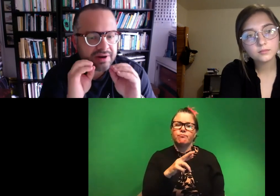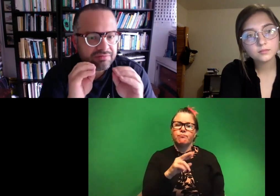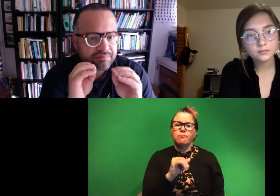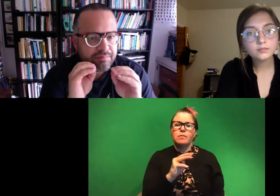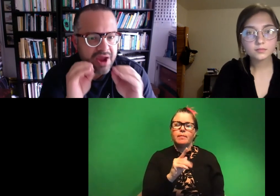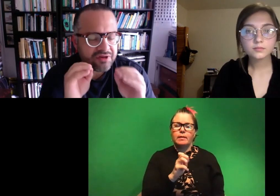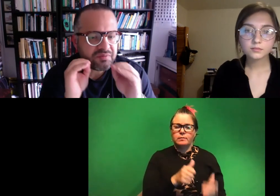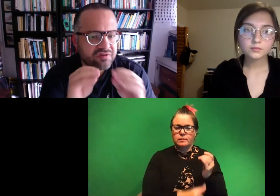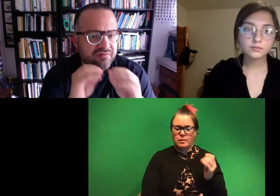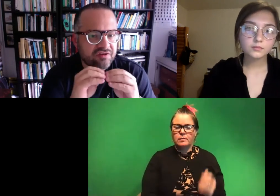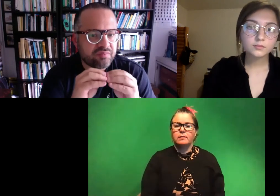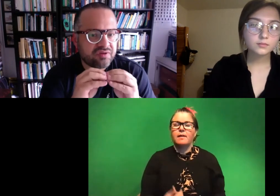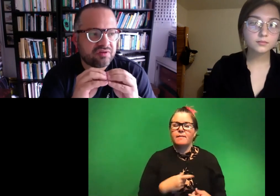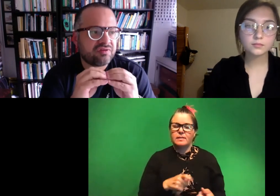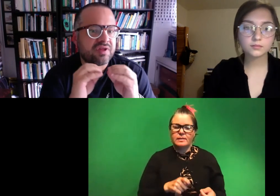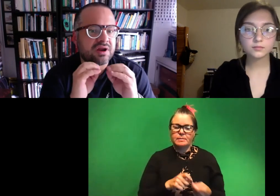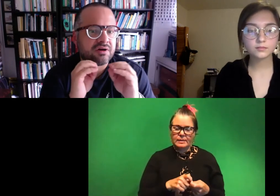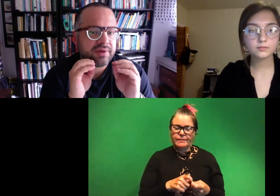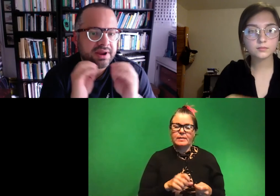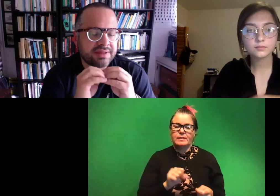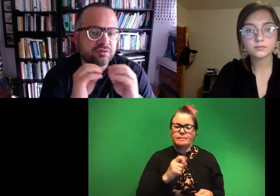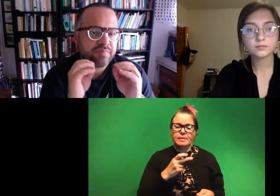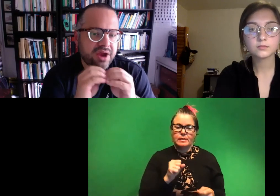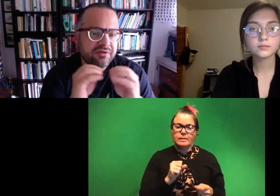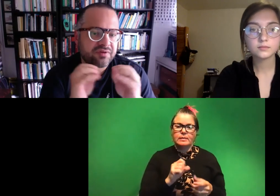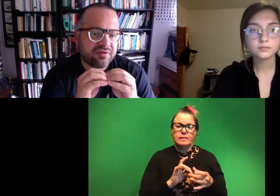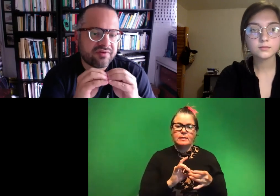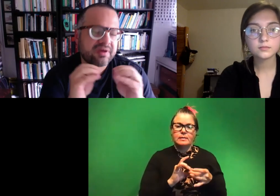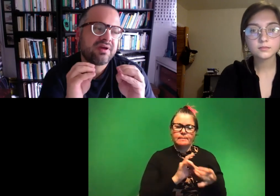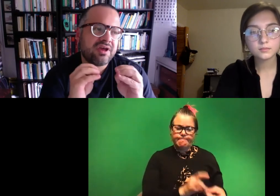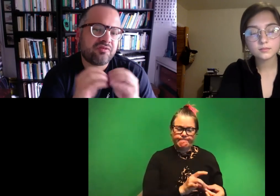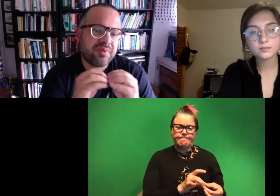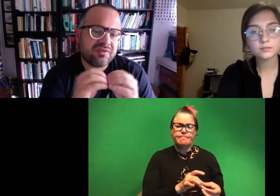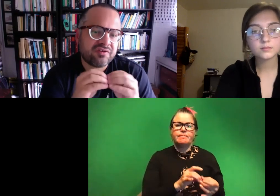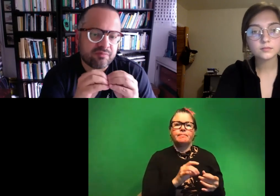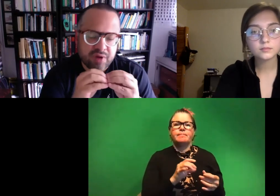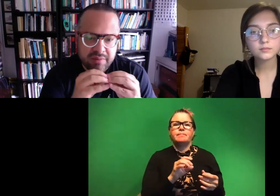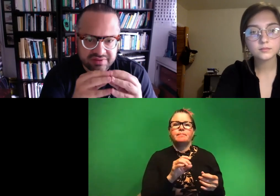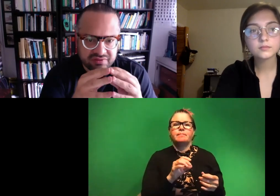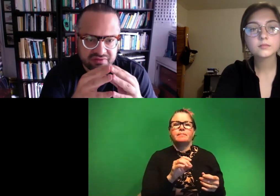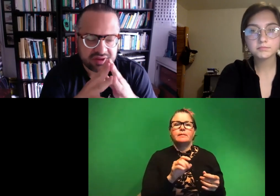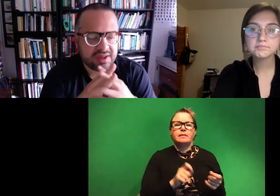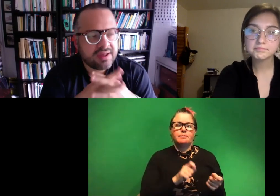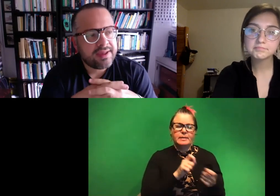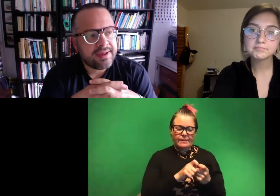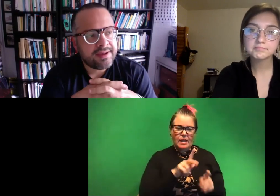there are very specific species that are related to very specific species of primates.